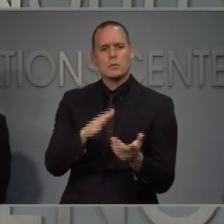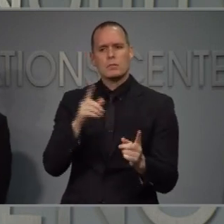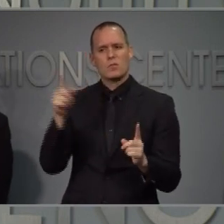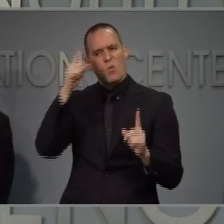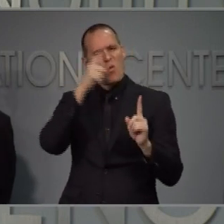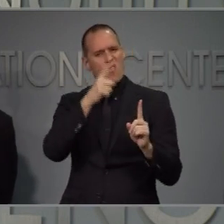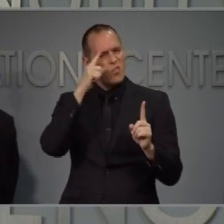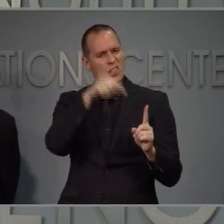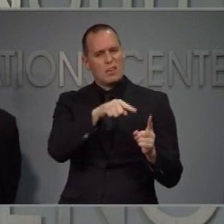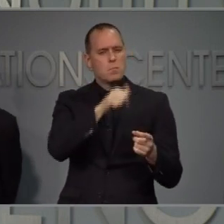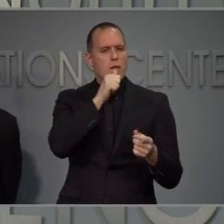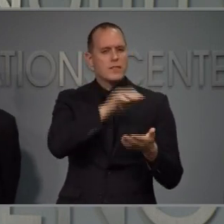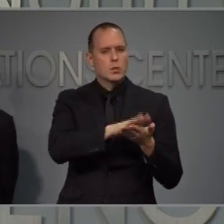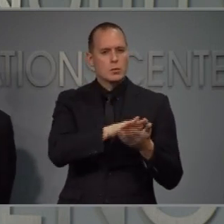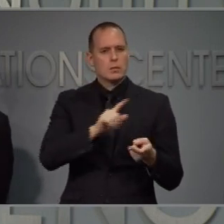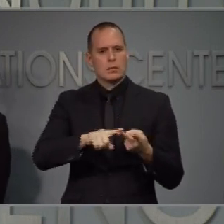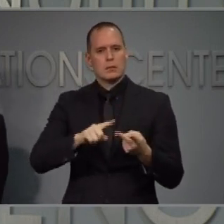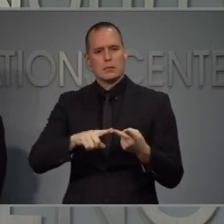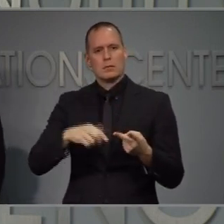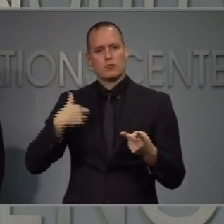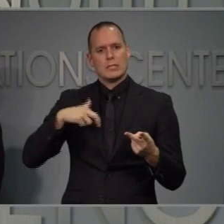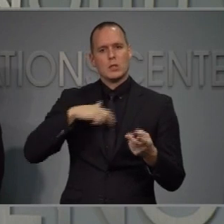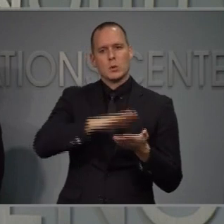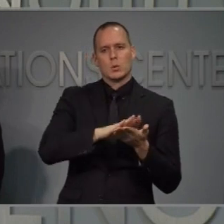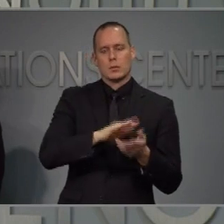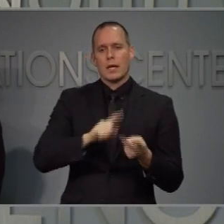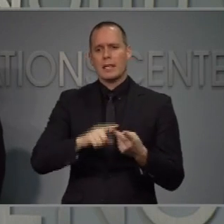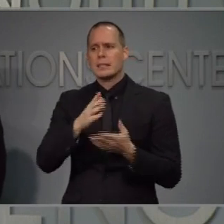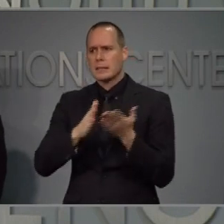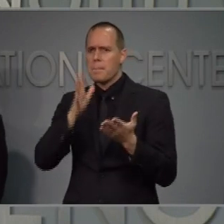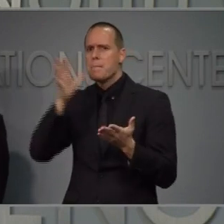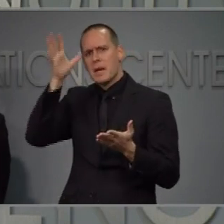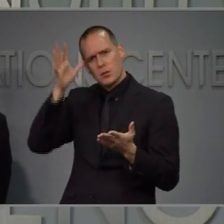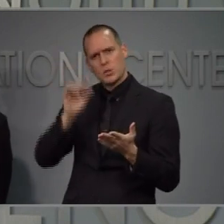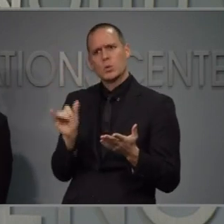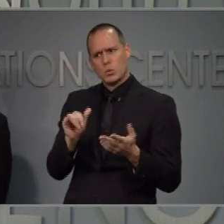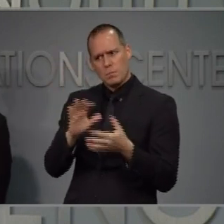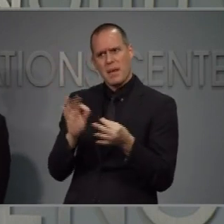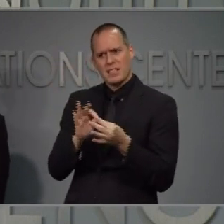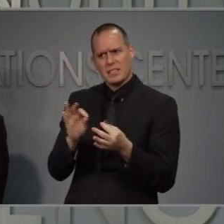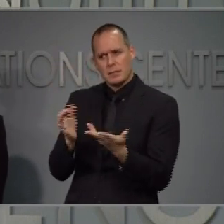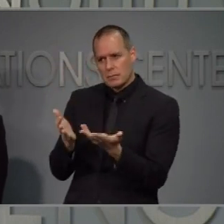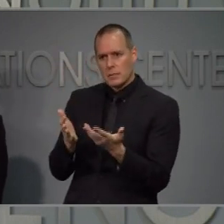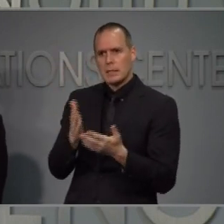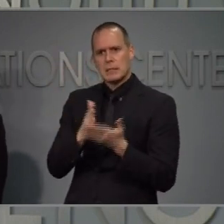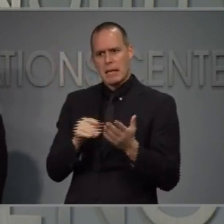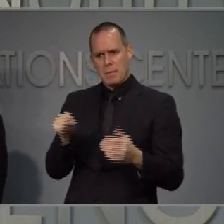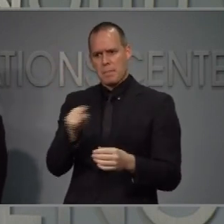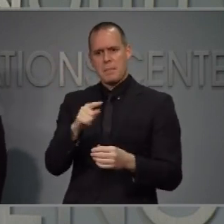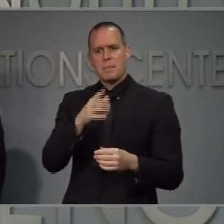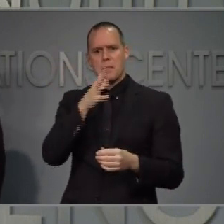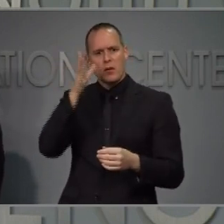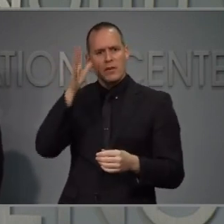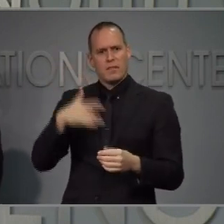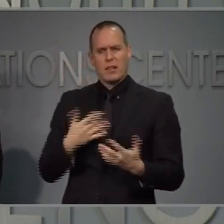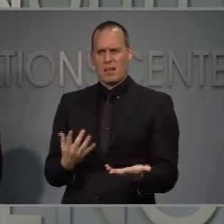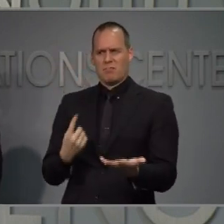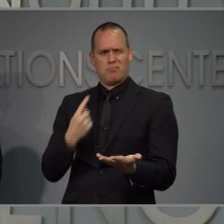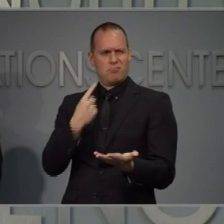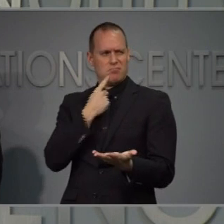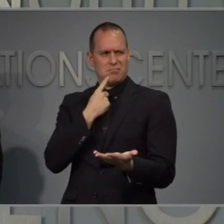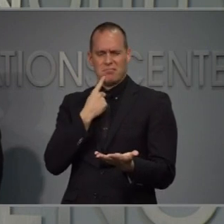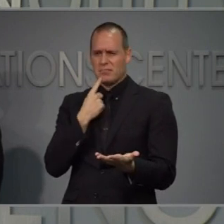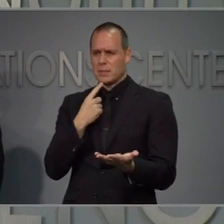And what's your message to parents today, some of whom are probably really disappointed that students will not be going